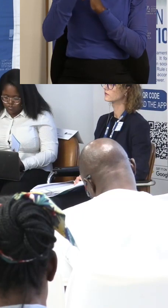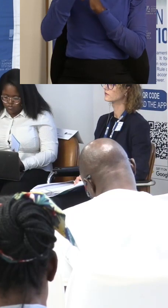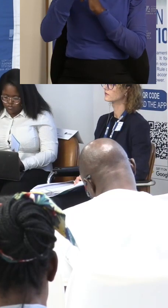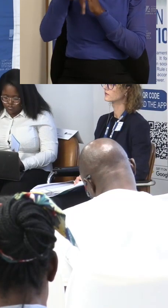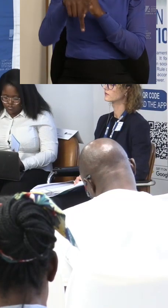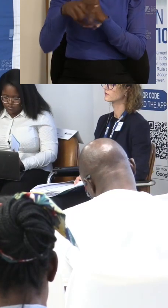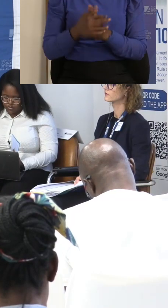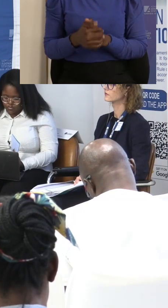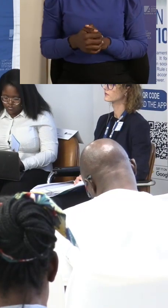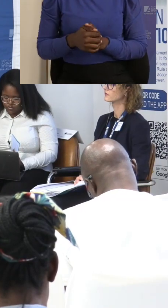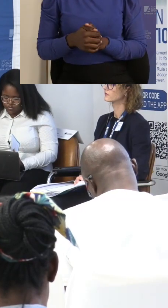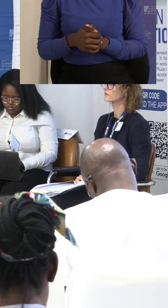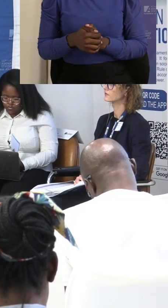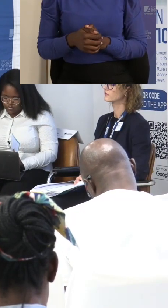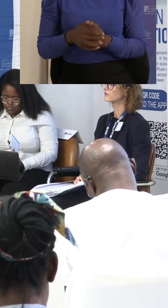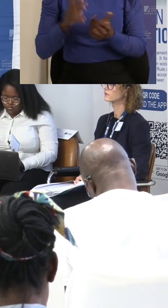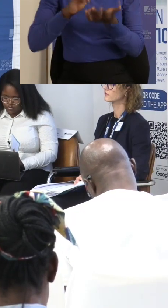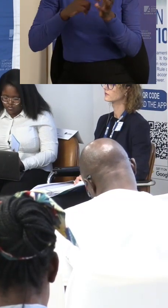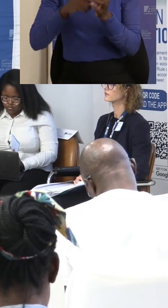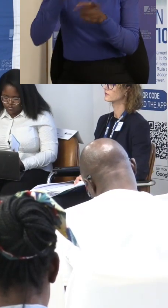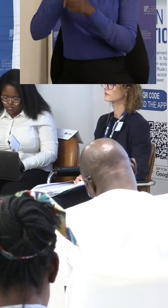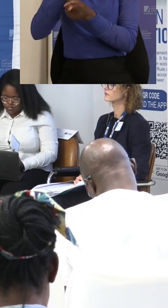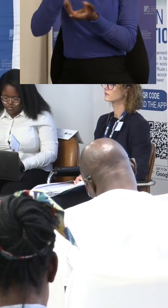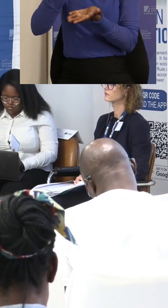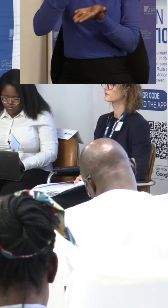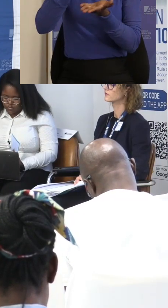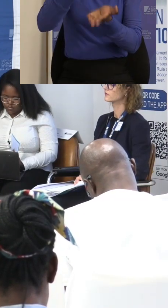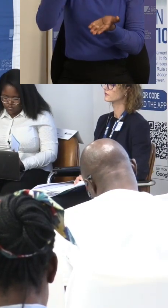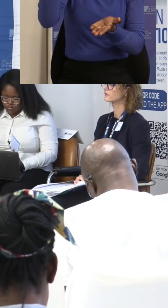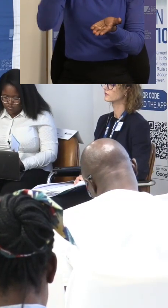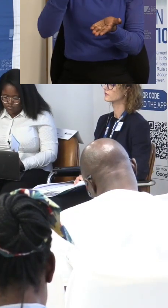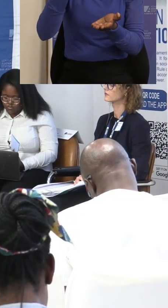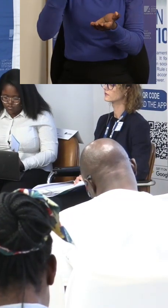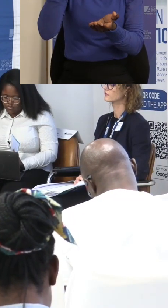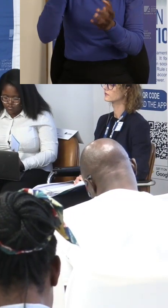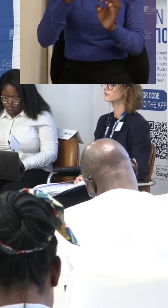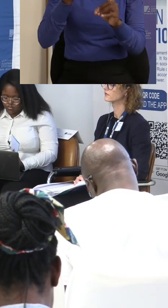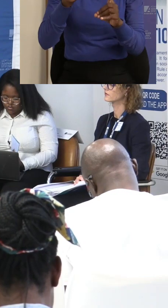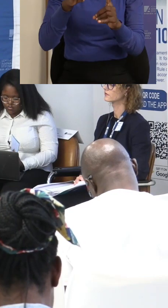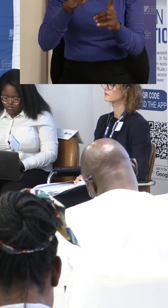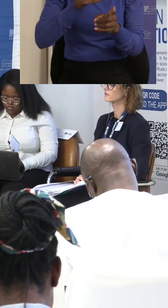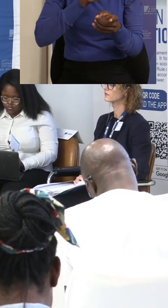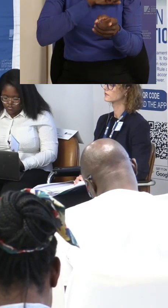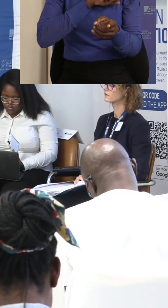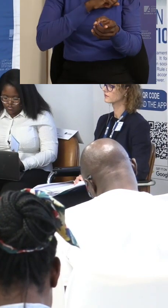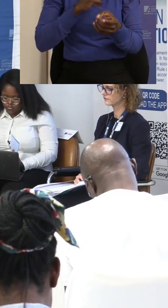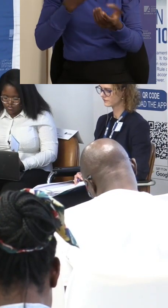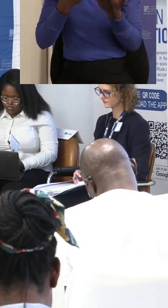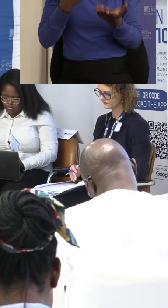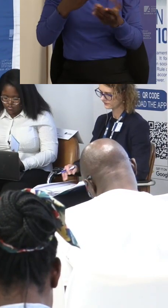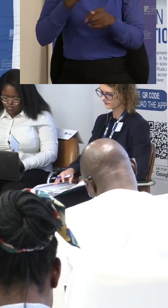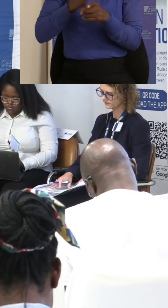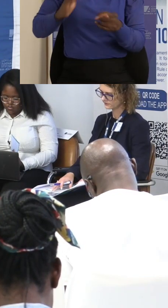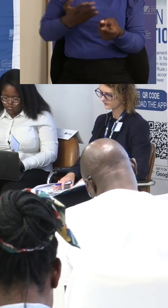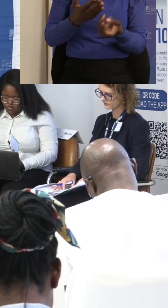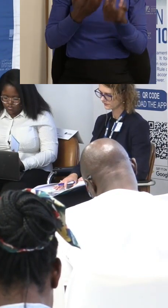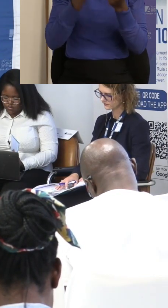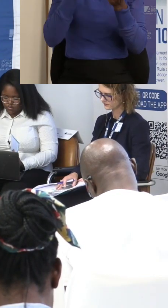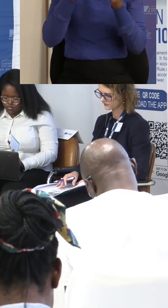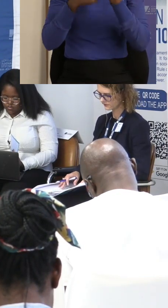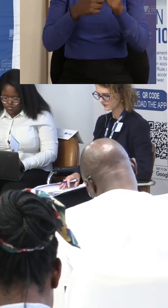And I would say that is really a strong signal and statement from the government who puts the importance